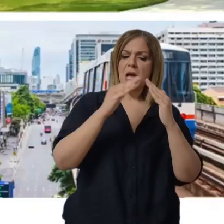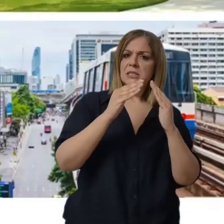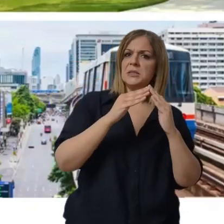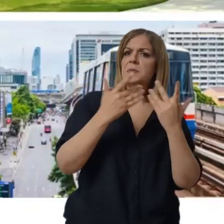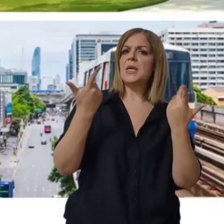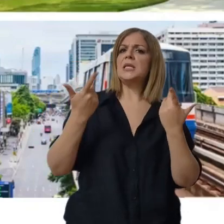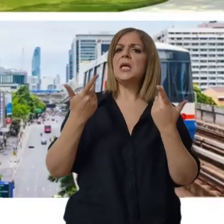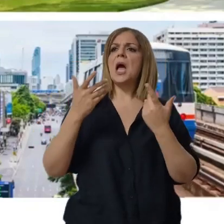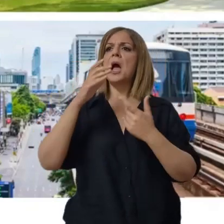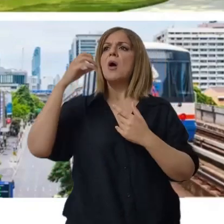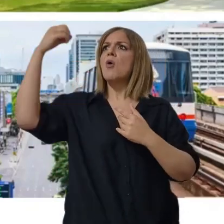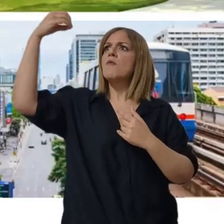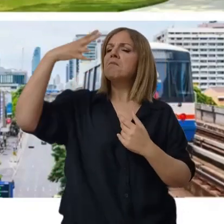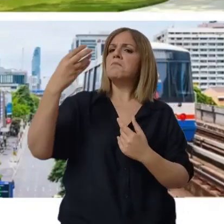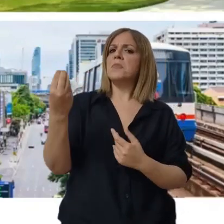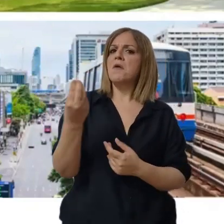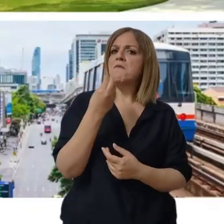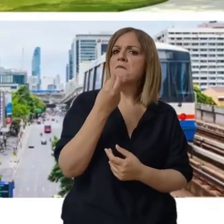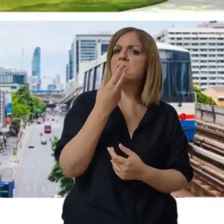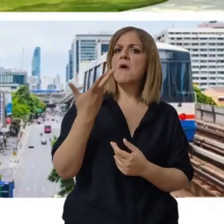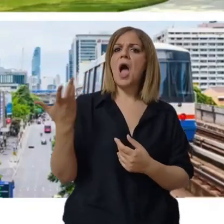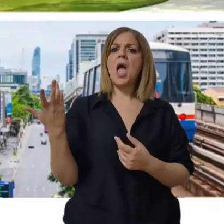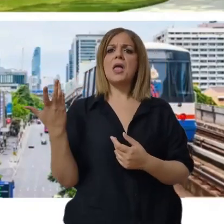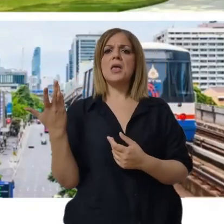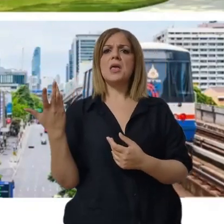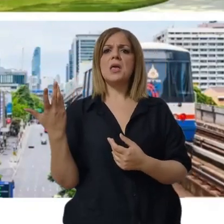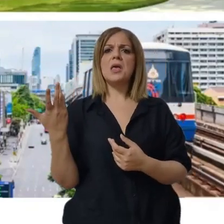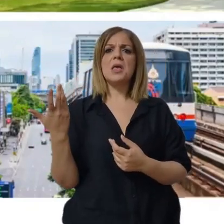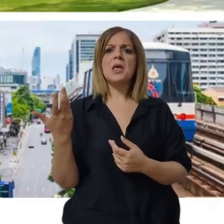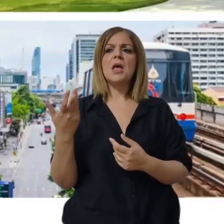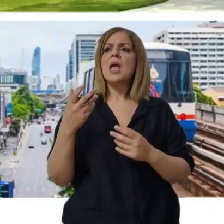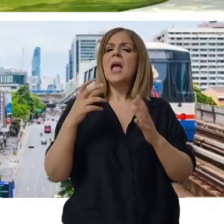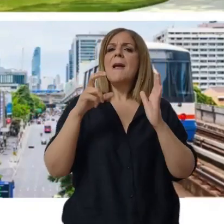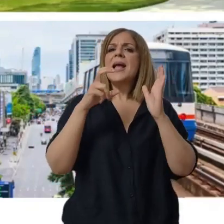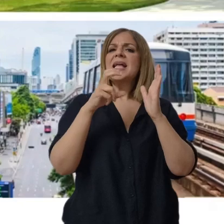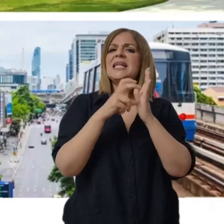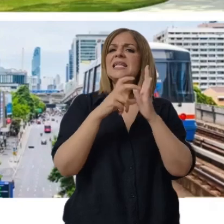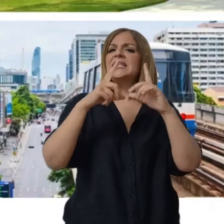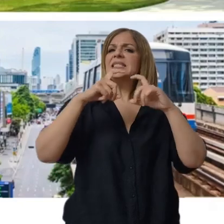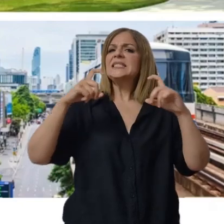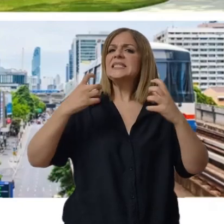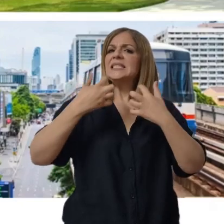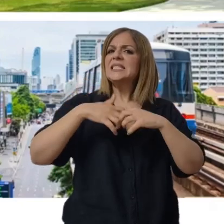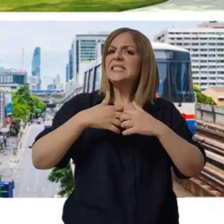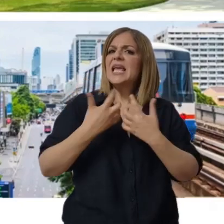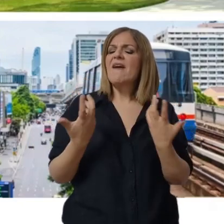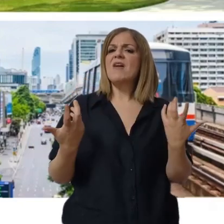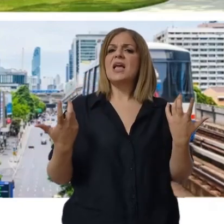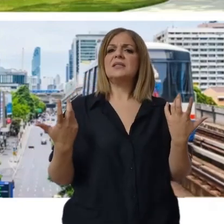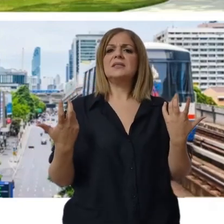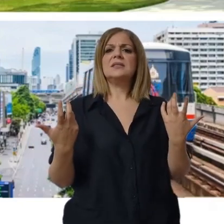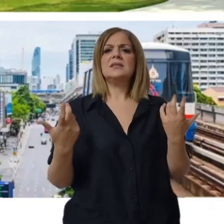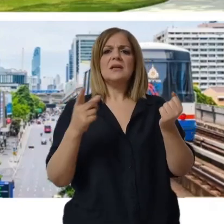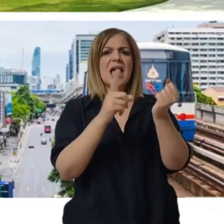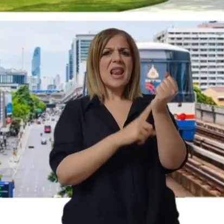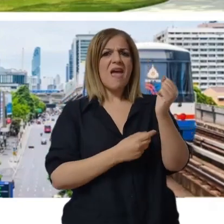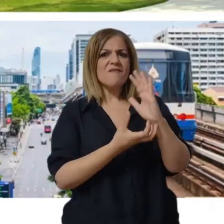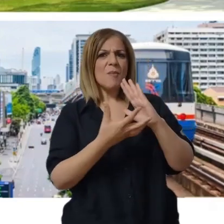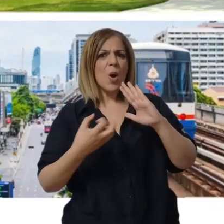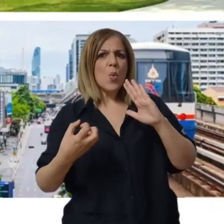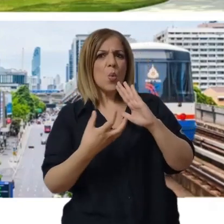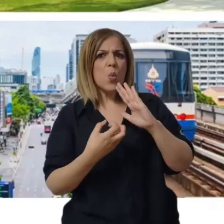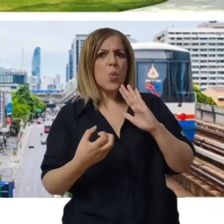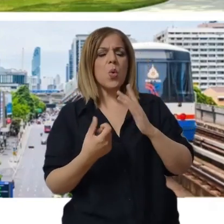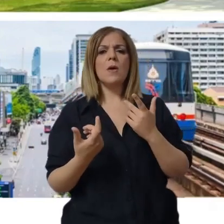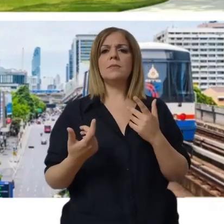example, for lighting, heating, and the devices that we have to connect to the electricity. And we can